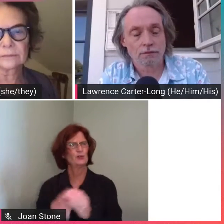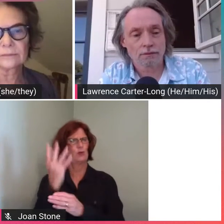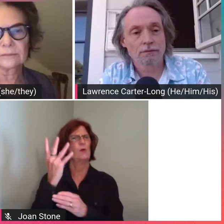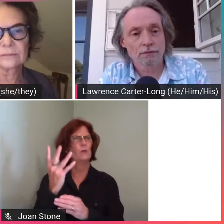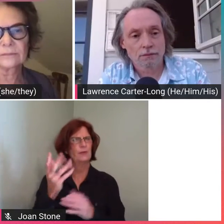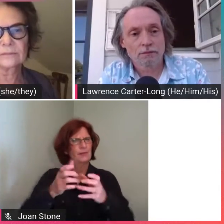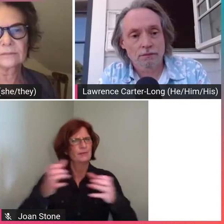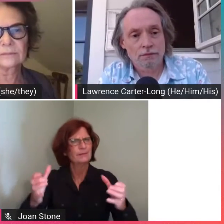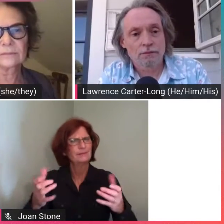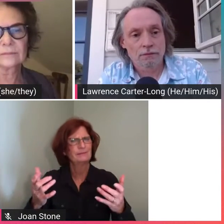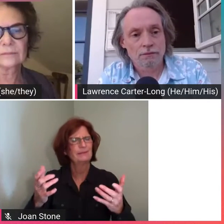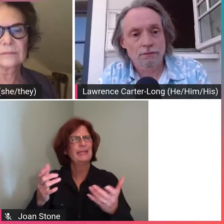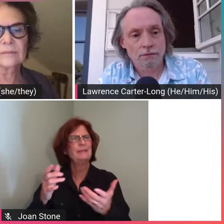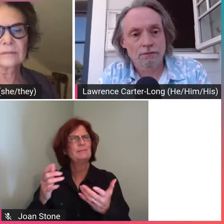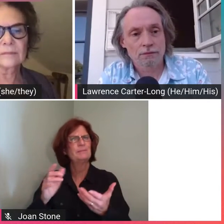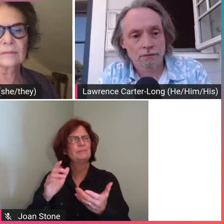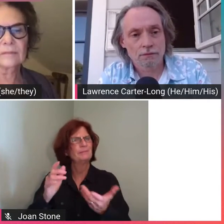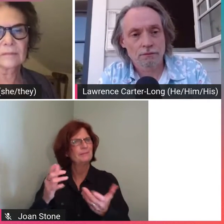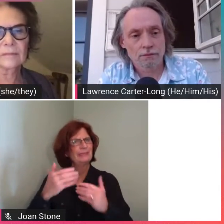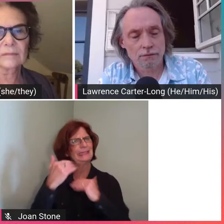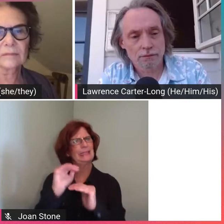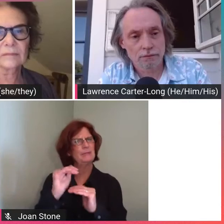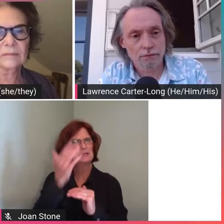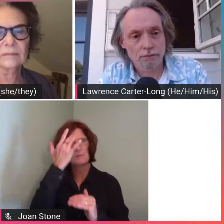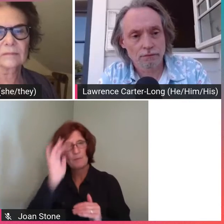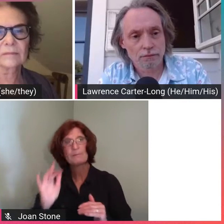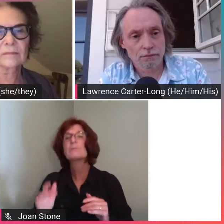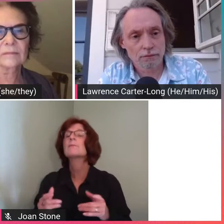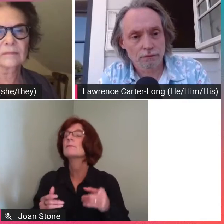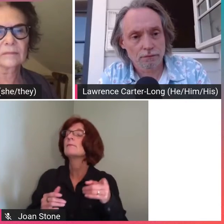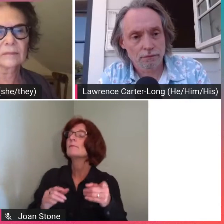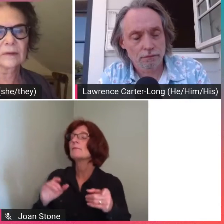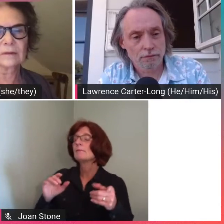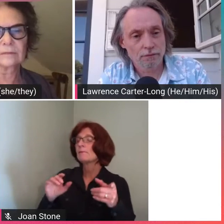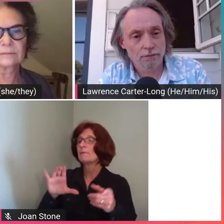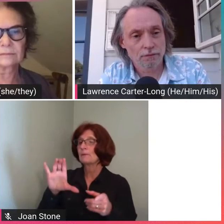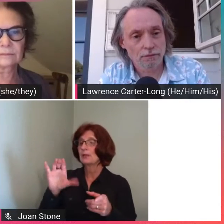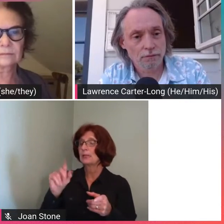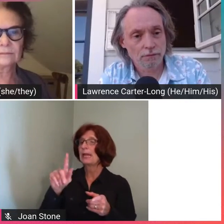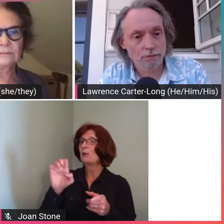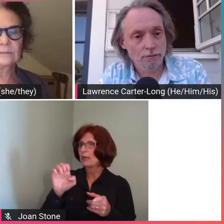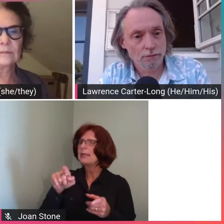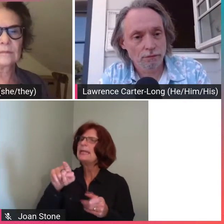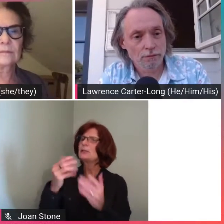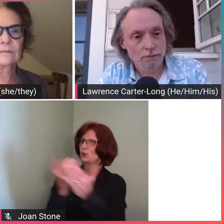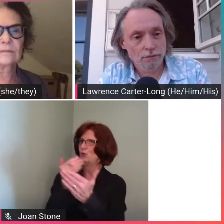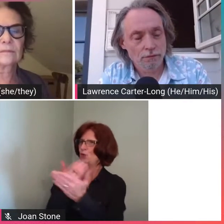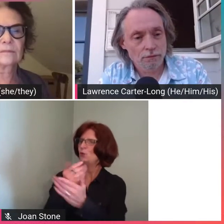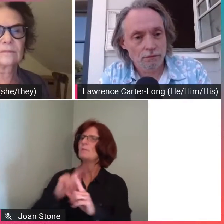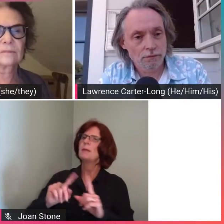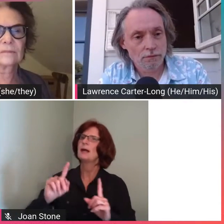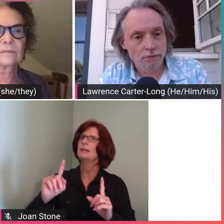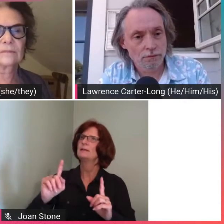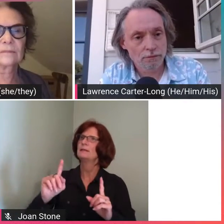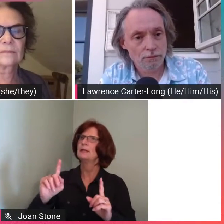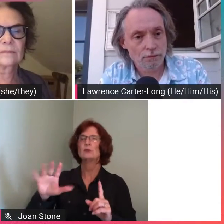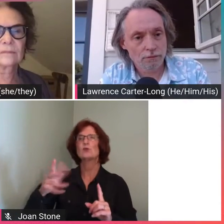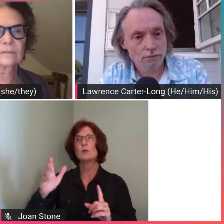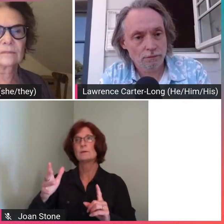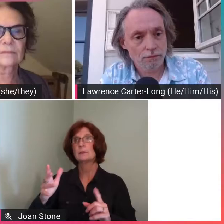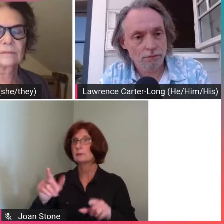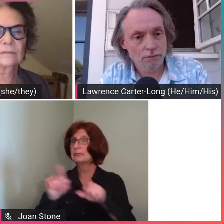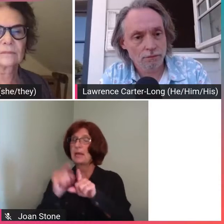be. Interesting. Well, now there's a whole new, it's not new, brand new, but a different presentation of